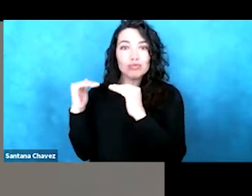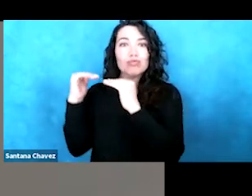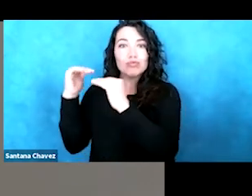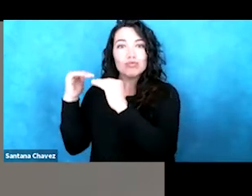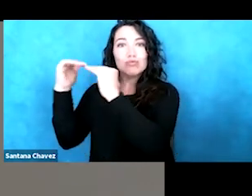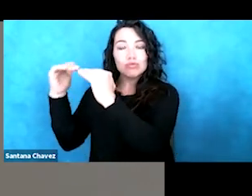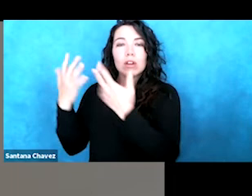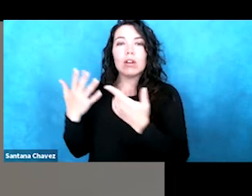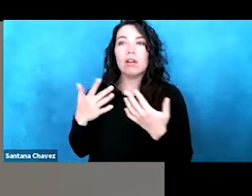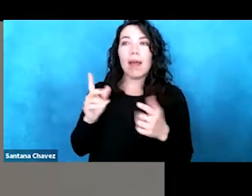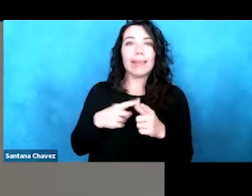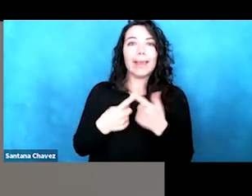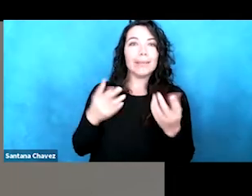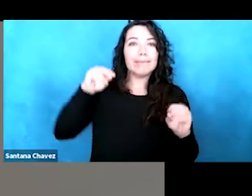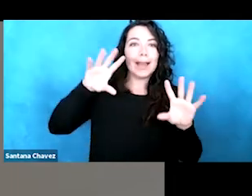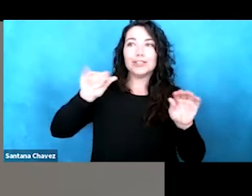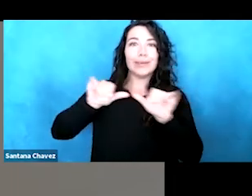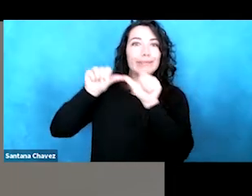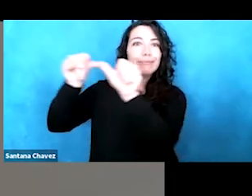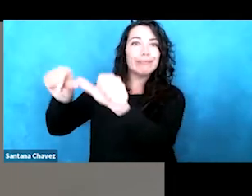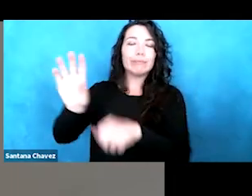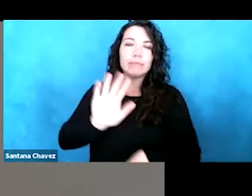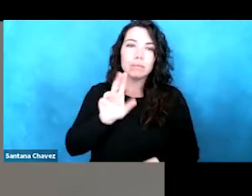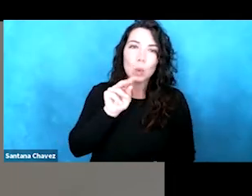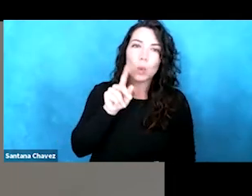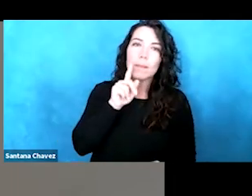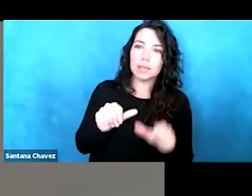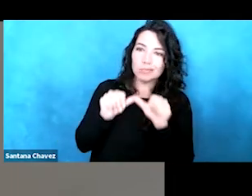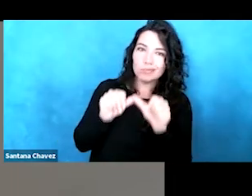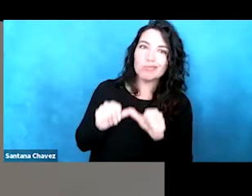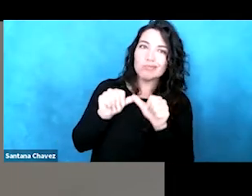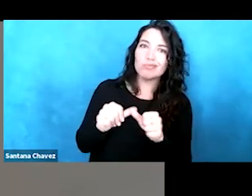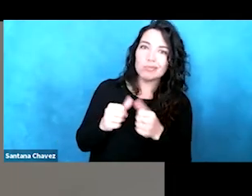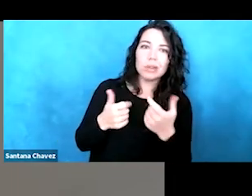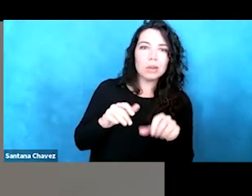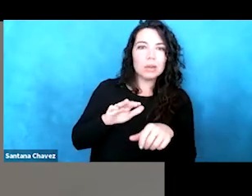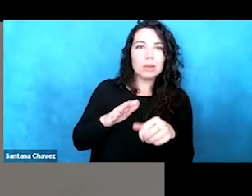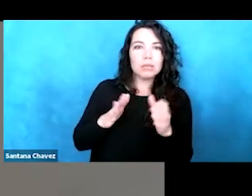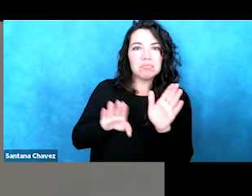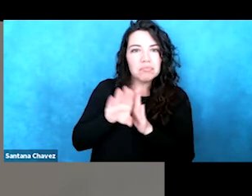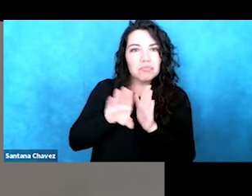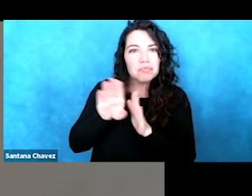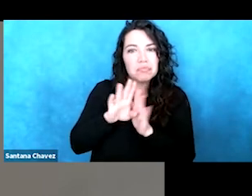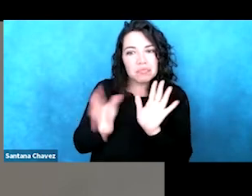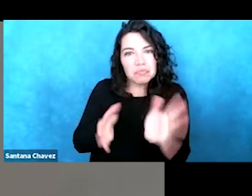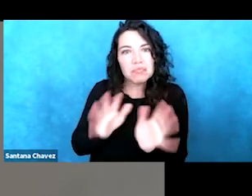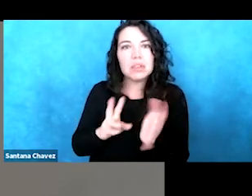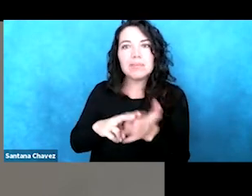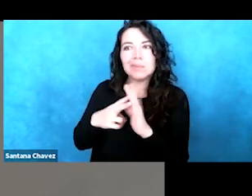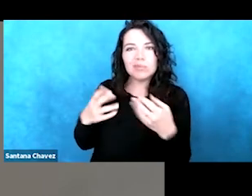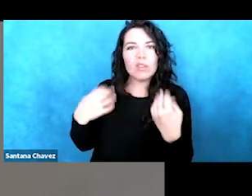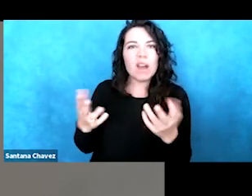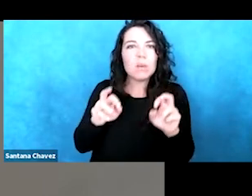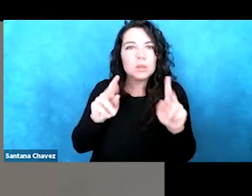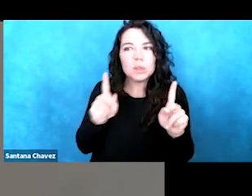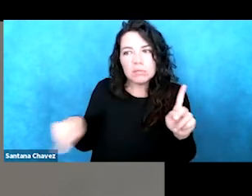take the intervention away. We found that we needed to create opportunities for young people to remain engaged with us over the long term.